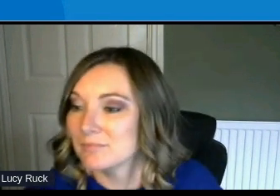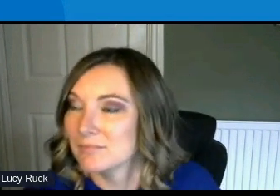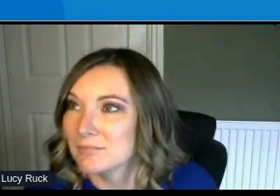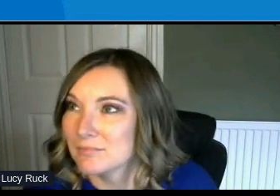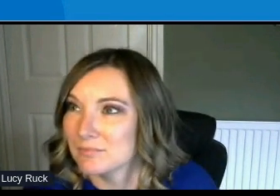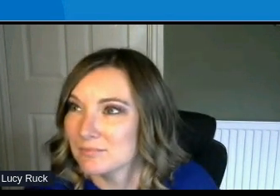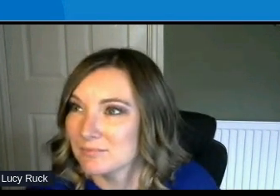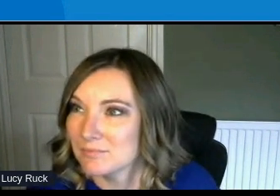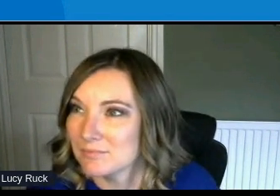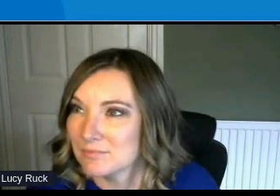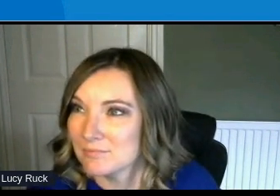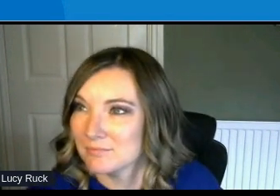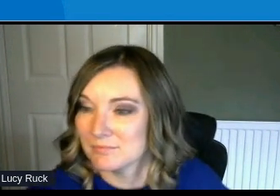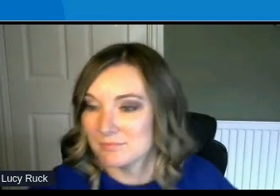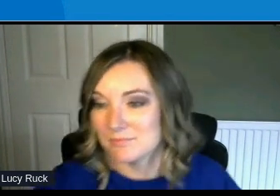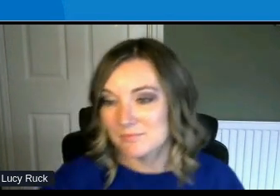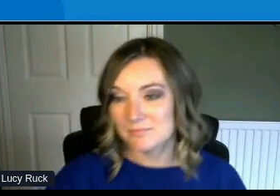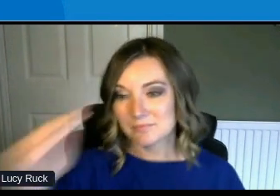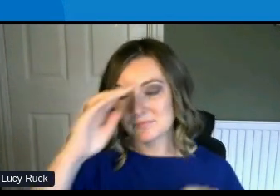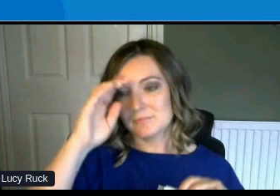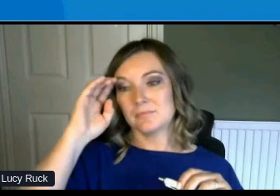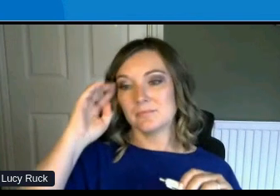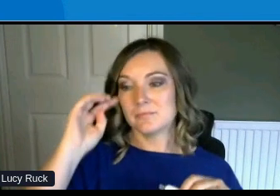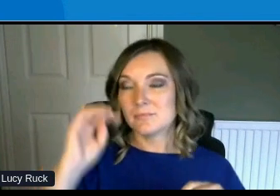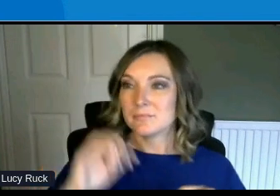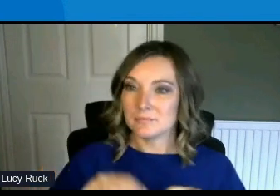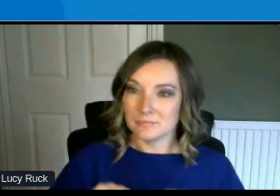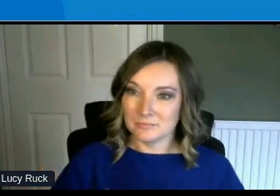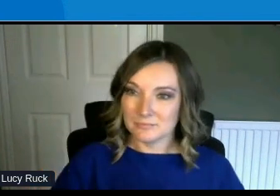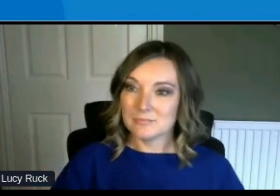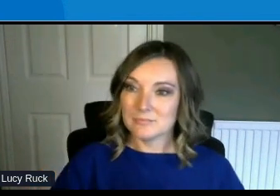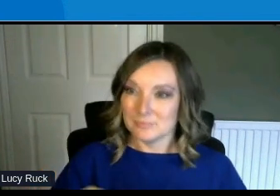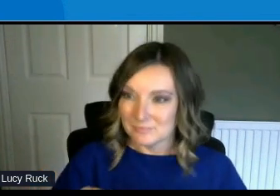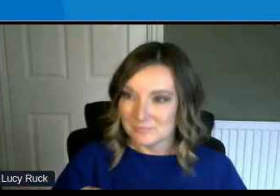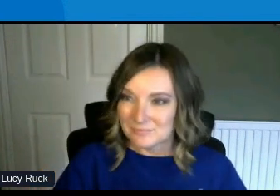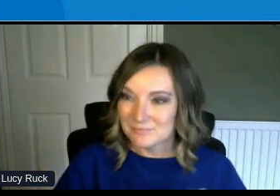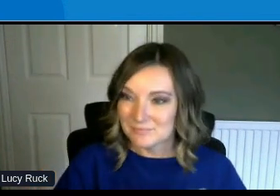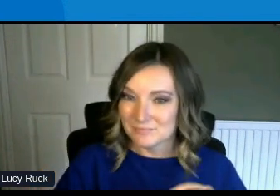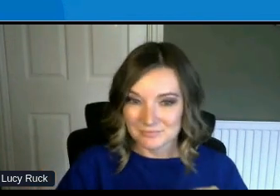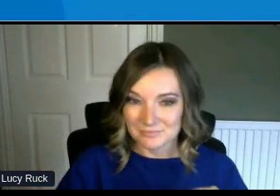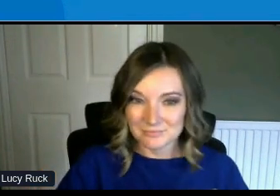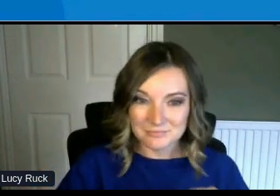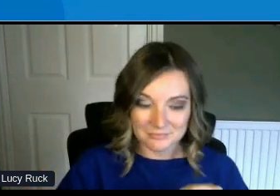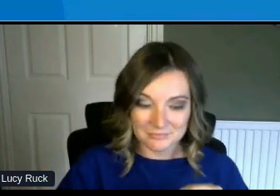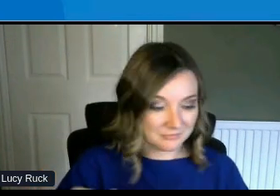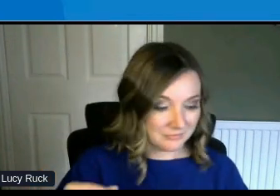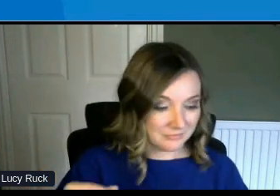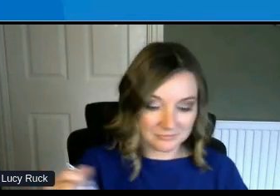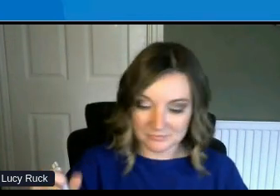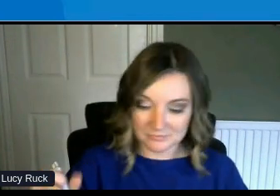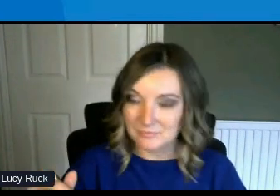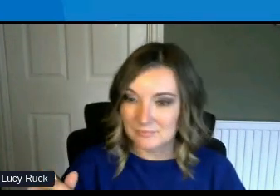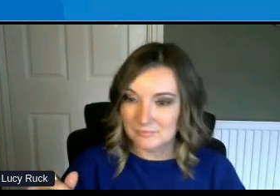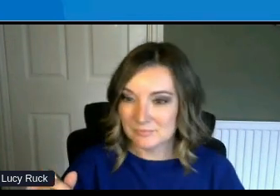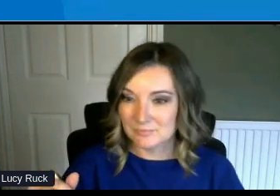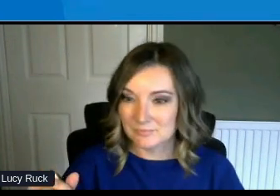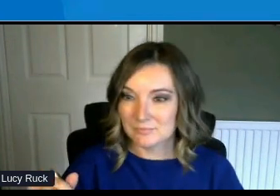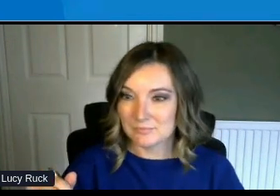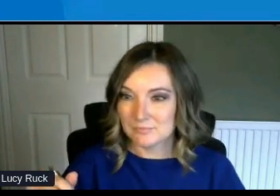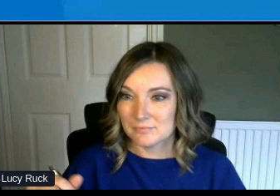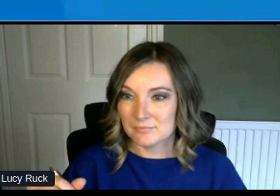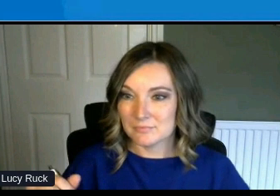Slido Q&A on the right and use that for questions and comments. Session chat and Q&A is actually switched off due to